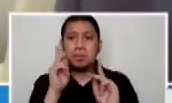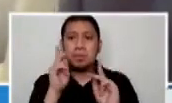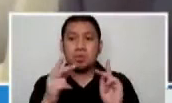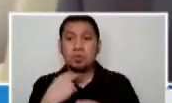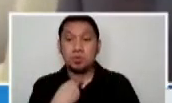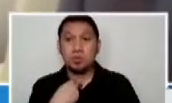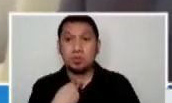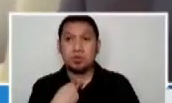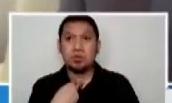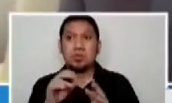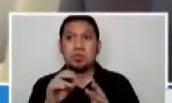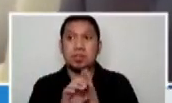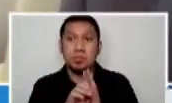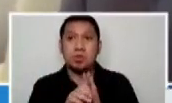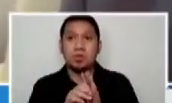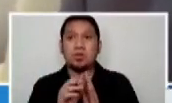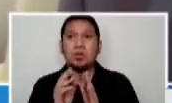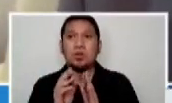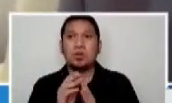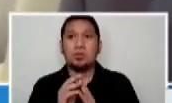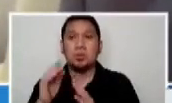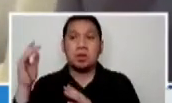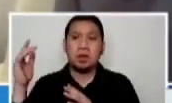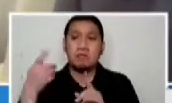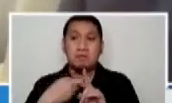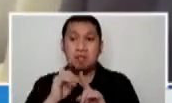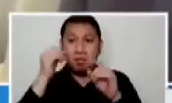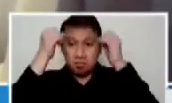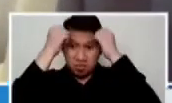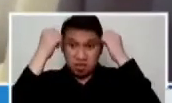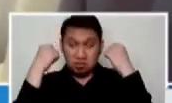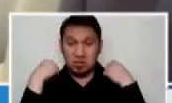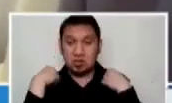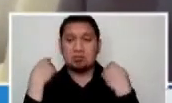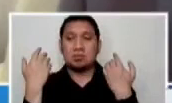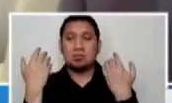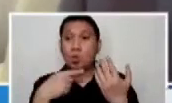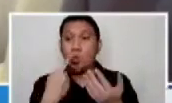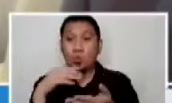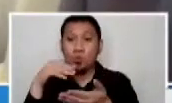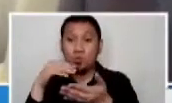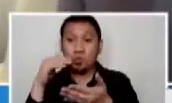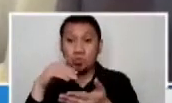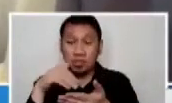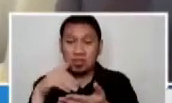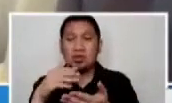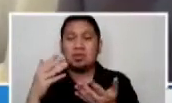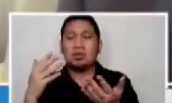different parts of the country, in Zamboanga, in Marawi, in Mindoro, and we were able